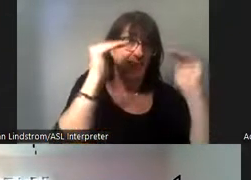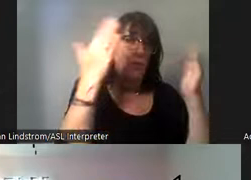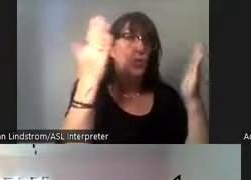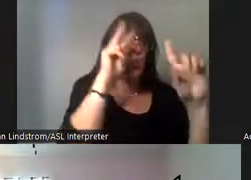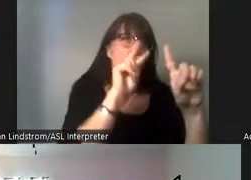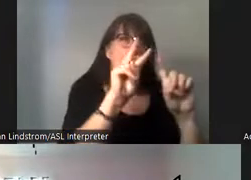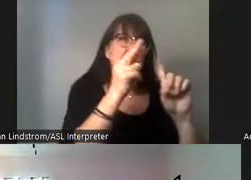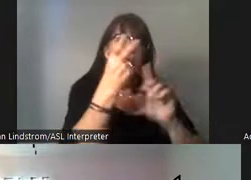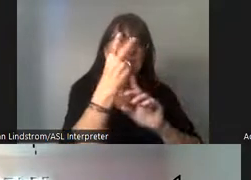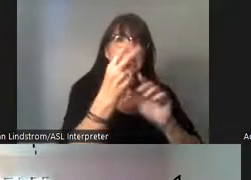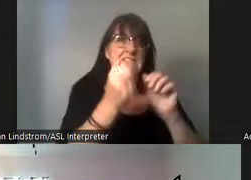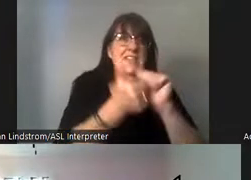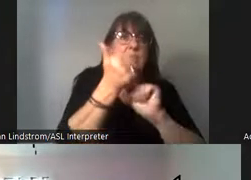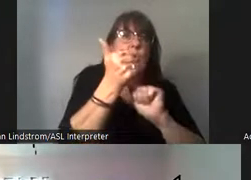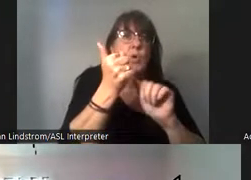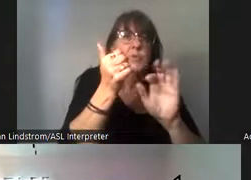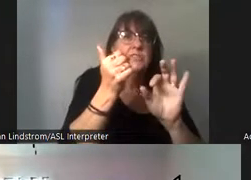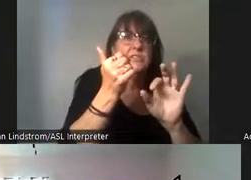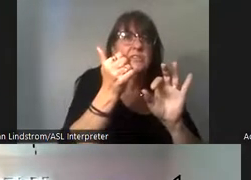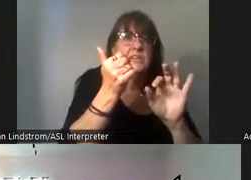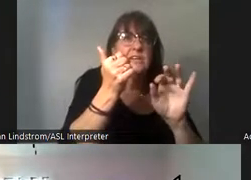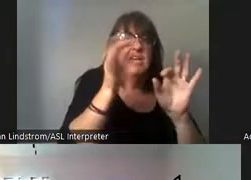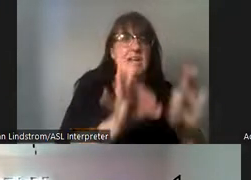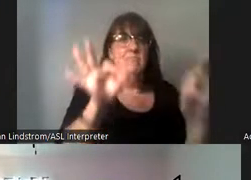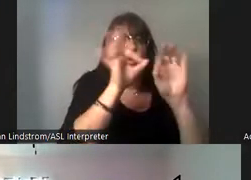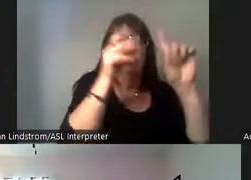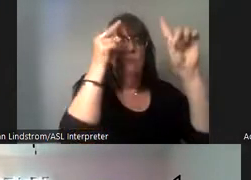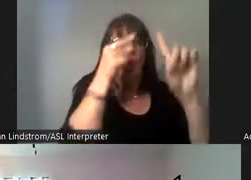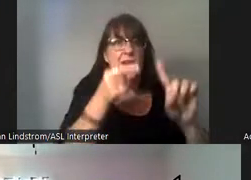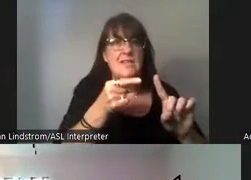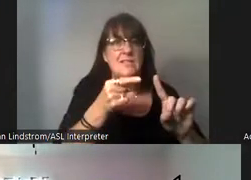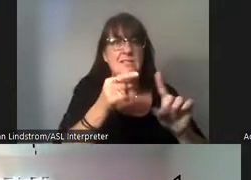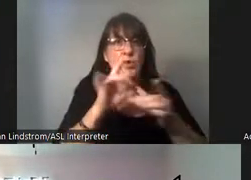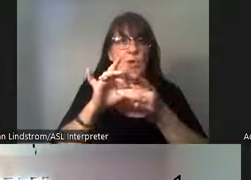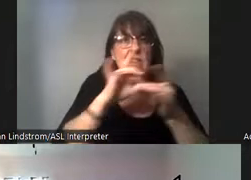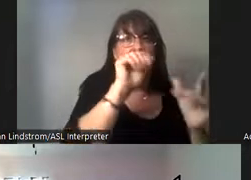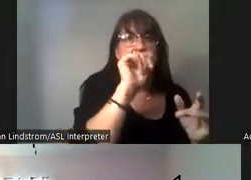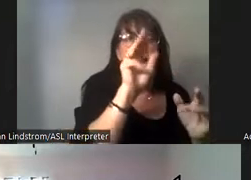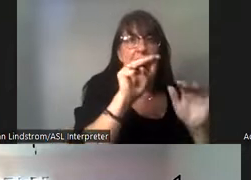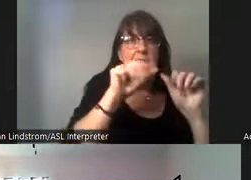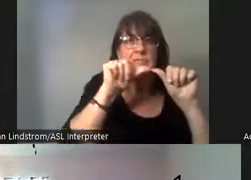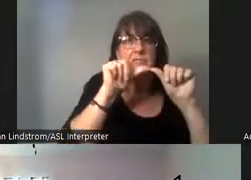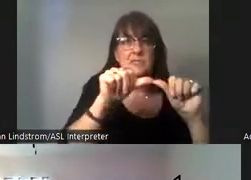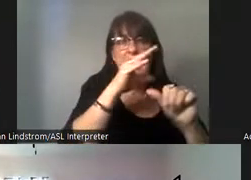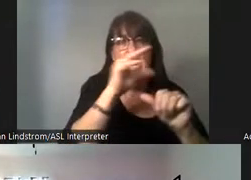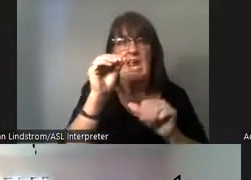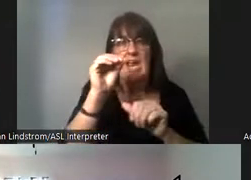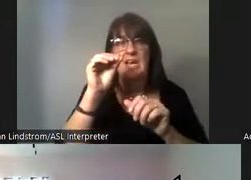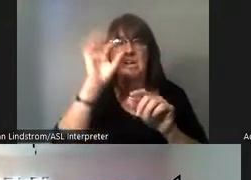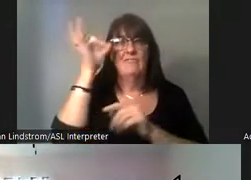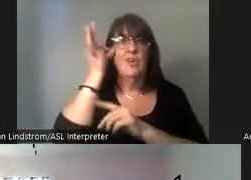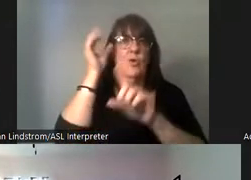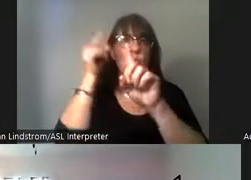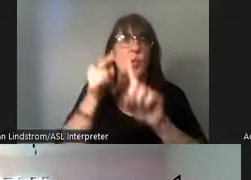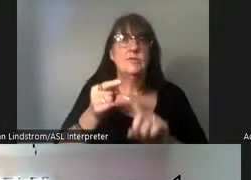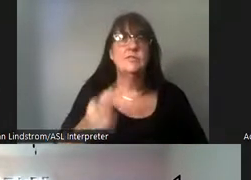some of the most prominent pain points related to embedding sustainability in federal acquisition?